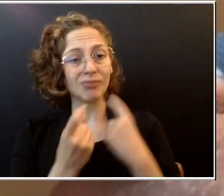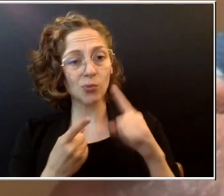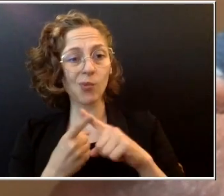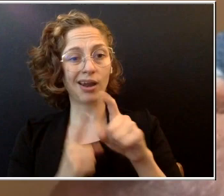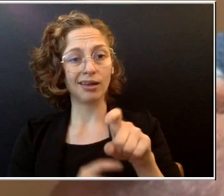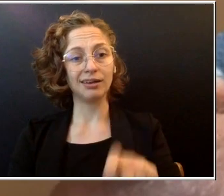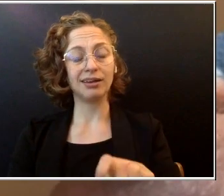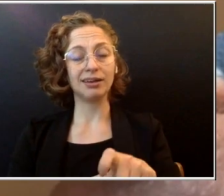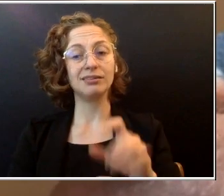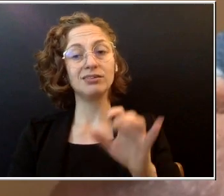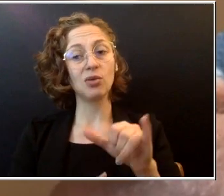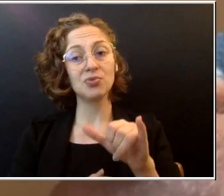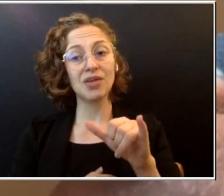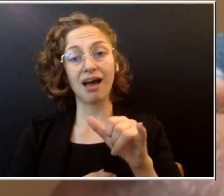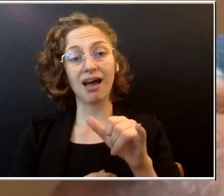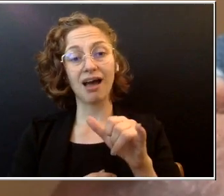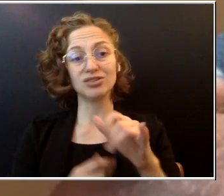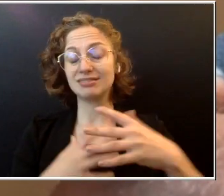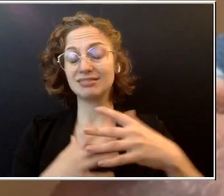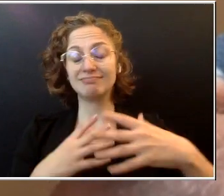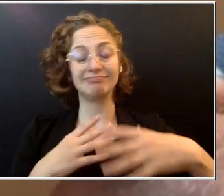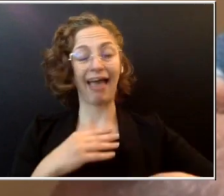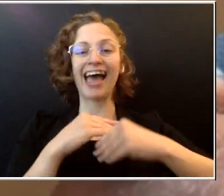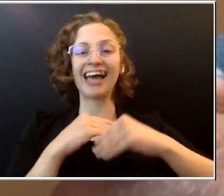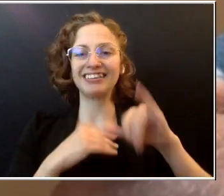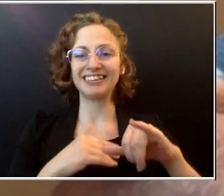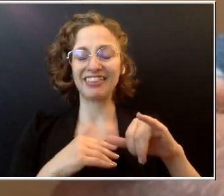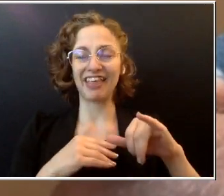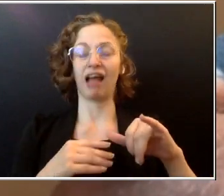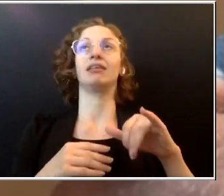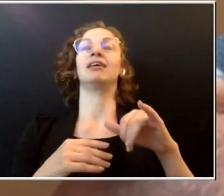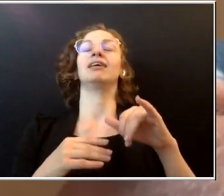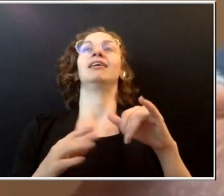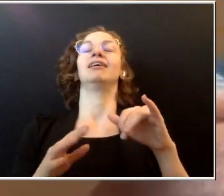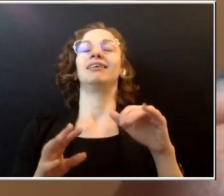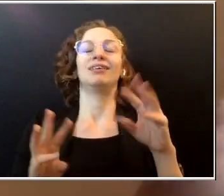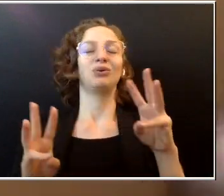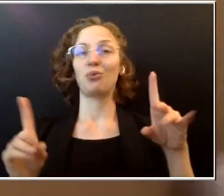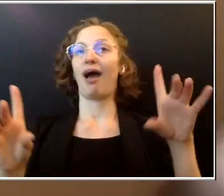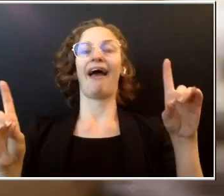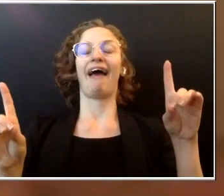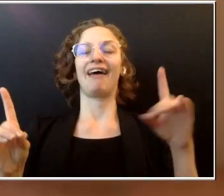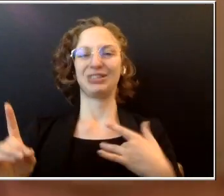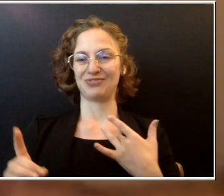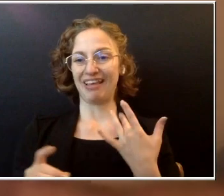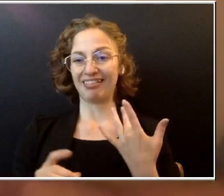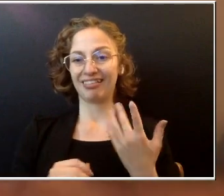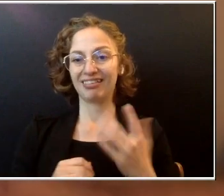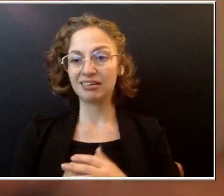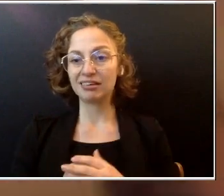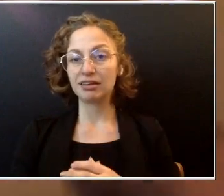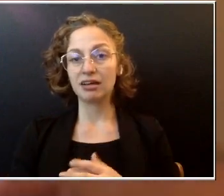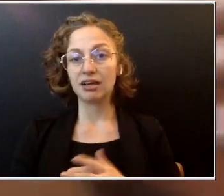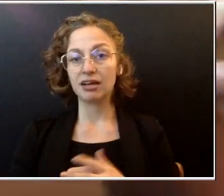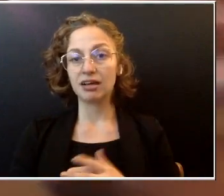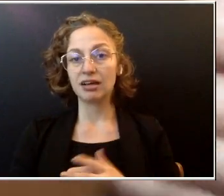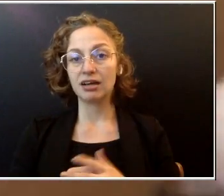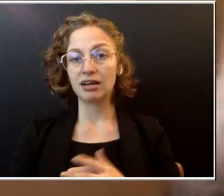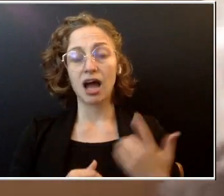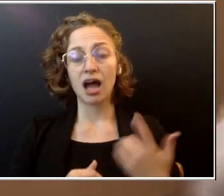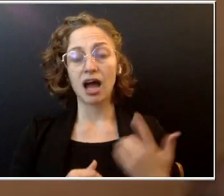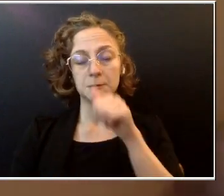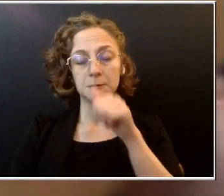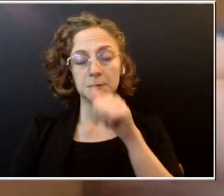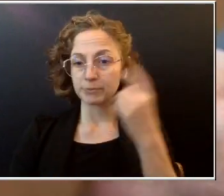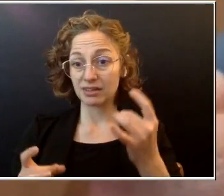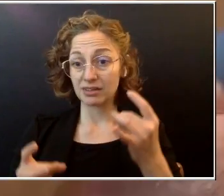to the surreal aspect of it and helped keep me going. And, I was going through something terrible, so I was trying to counterbalance that